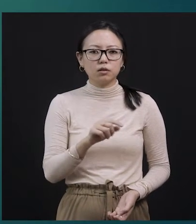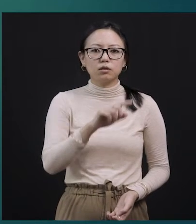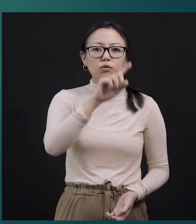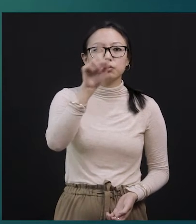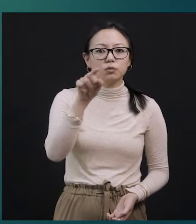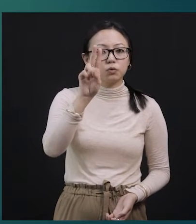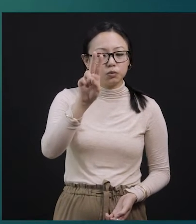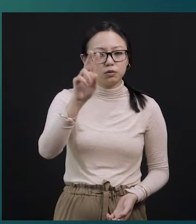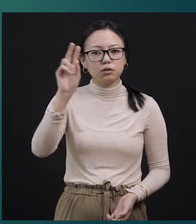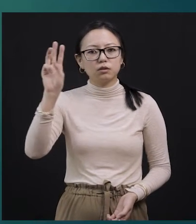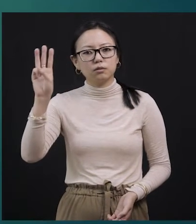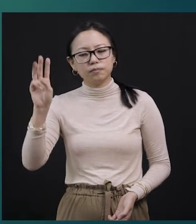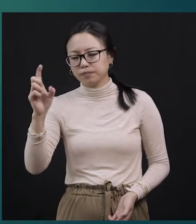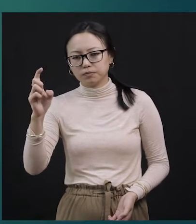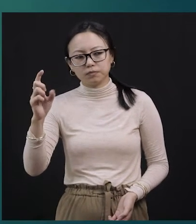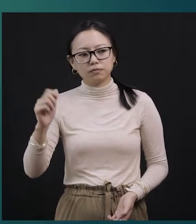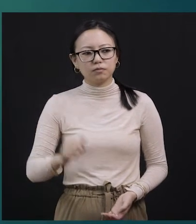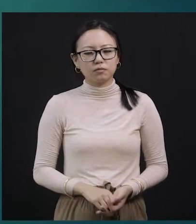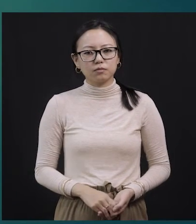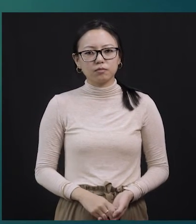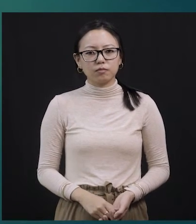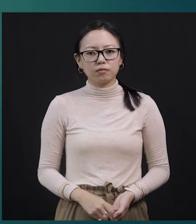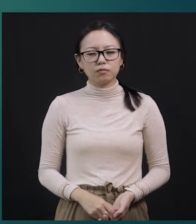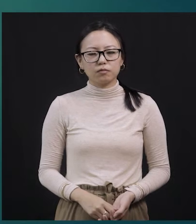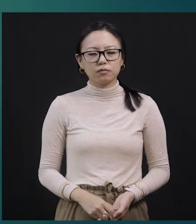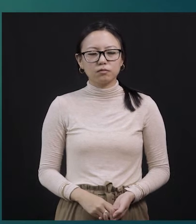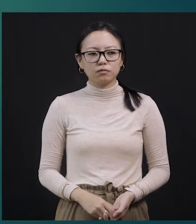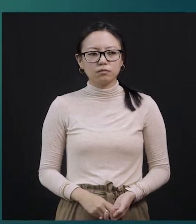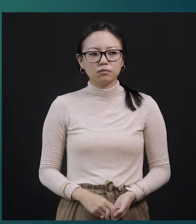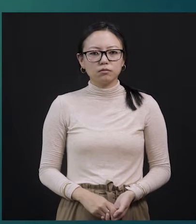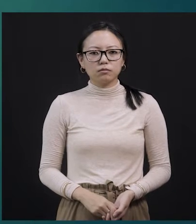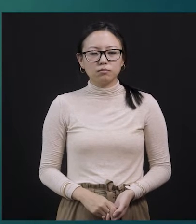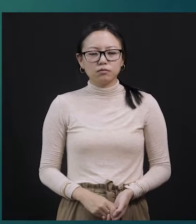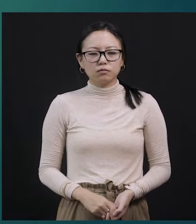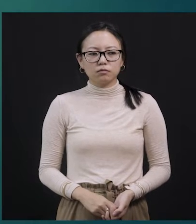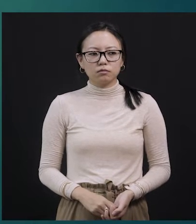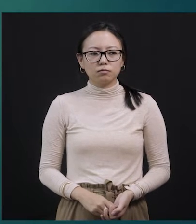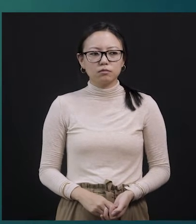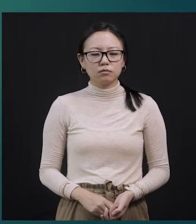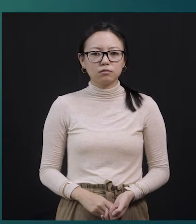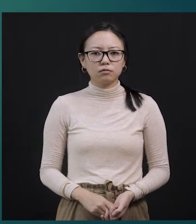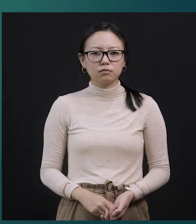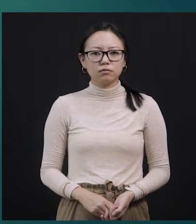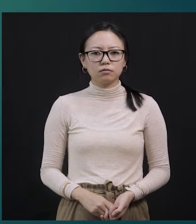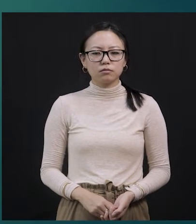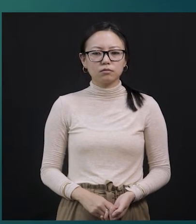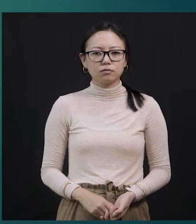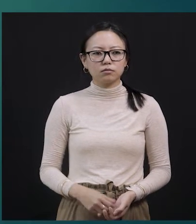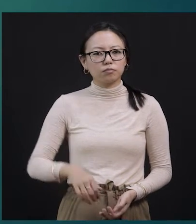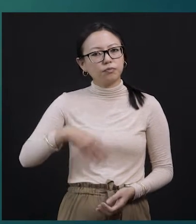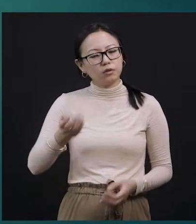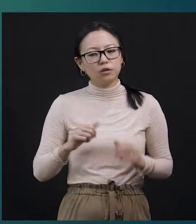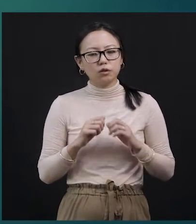27 and you'll get answer is 3. All right, then next you have